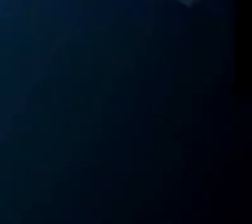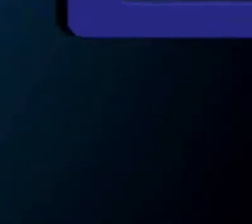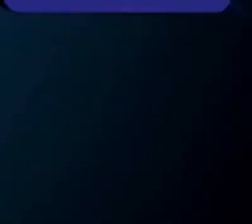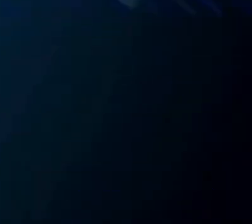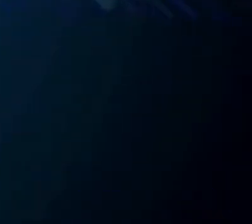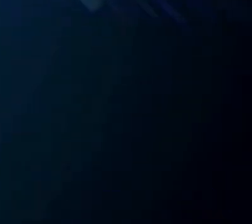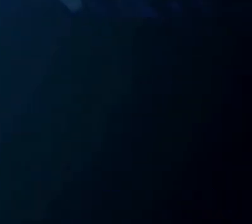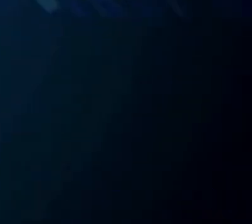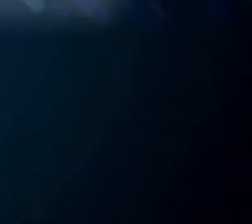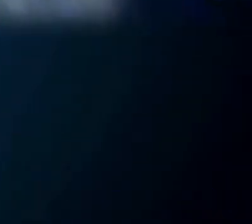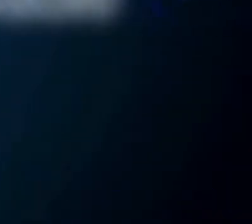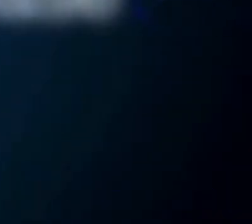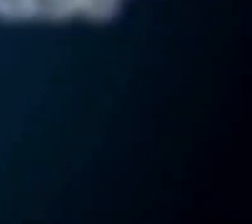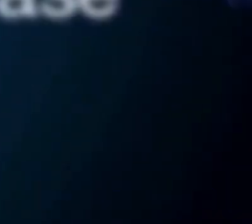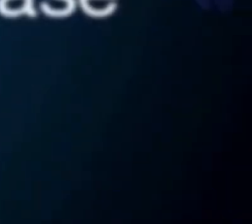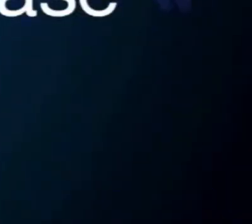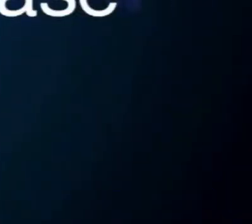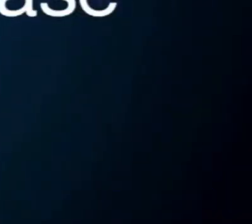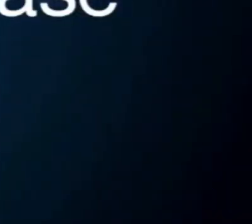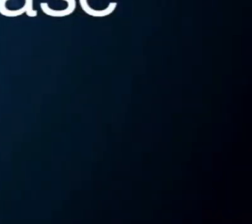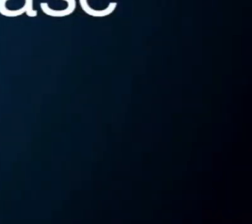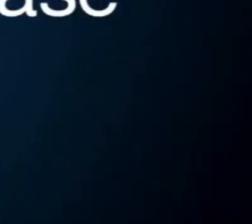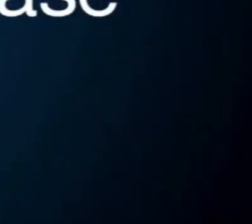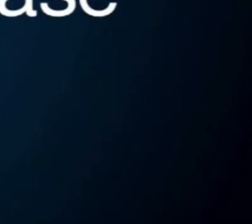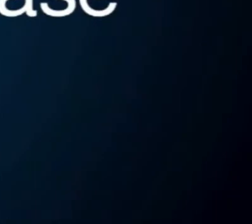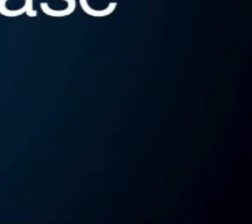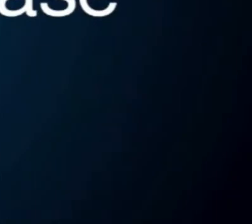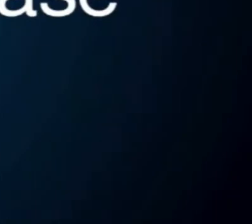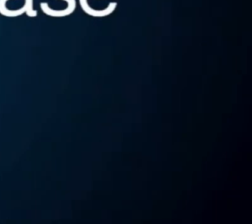Alexion, AstraZeneca Rare Disease.